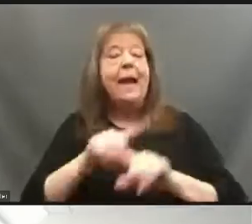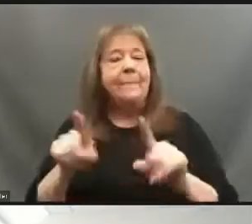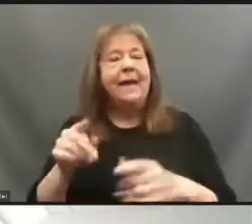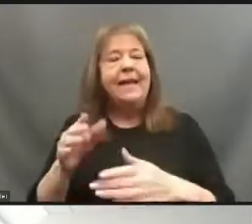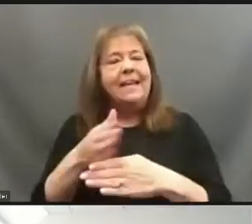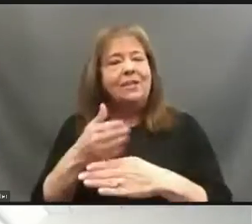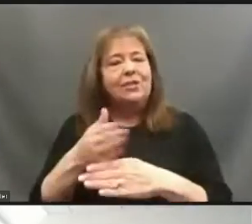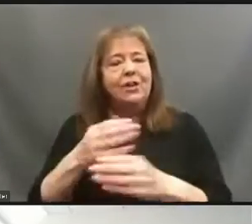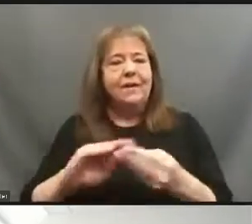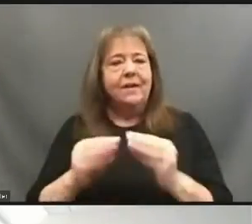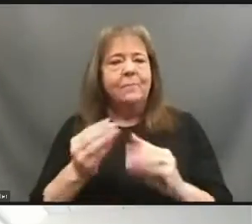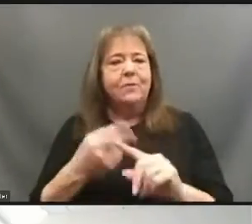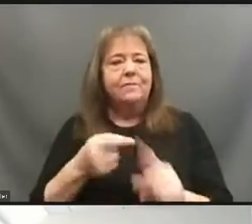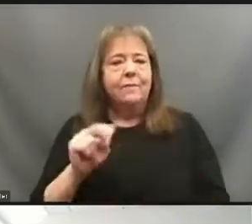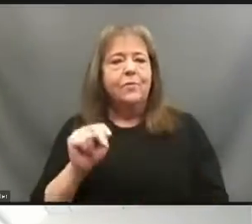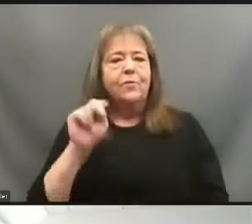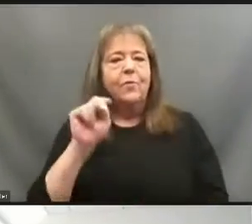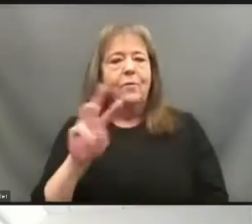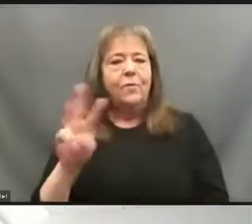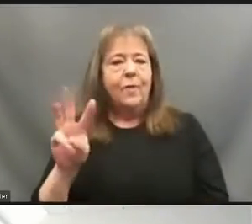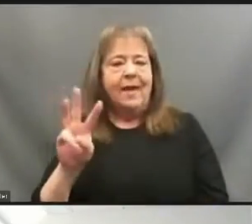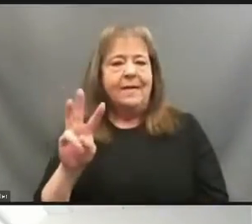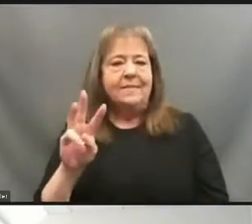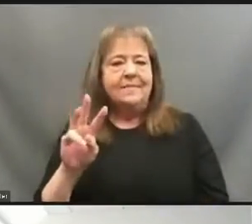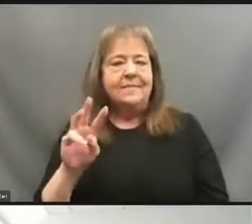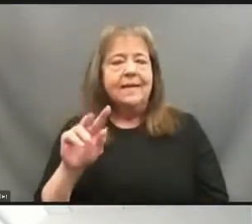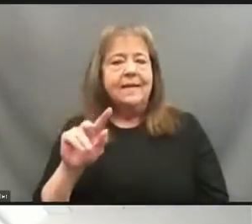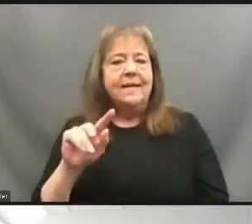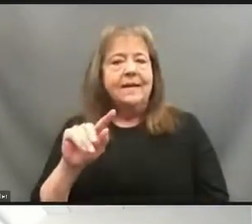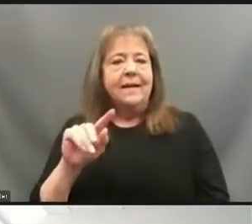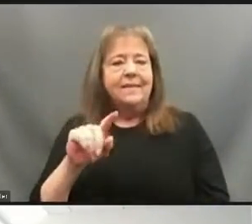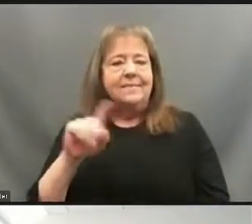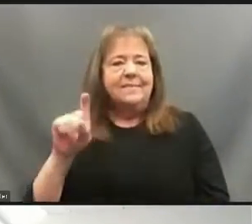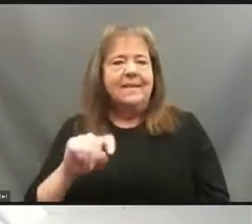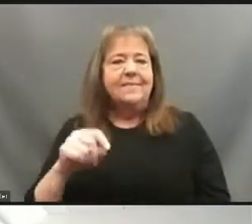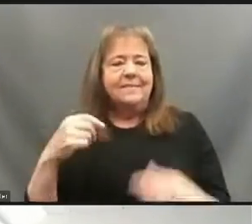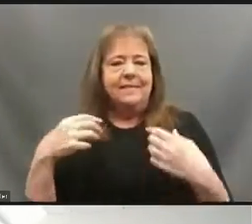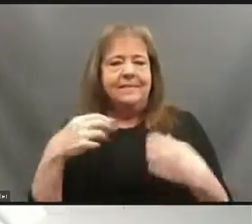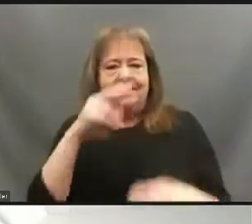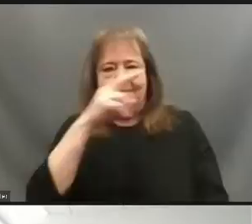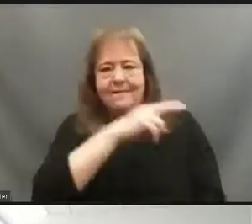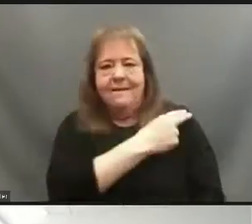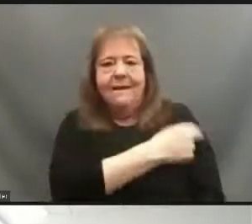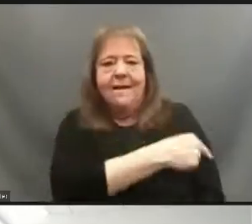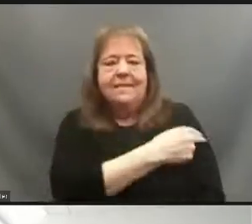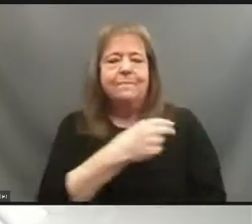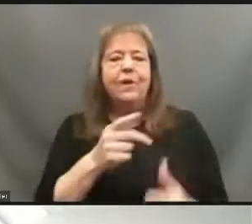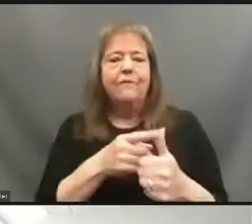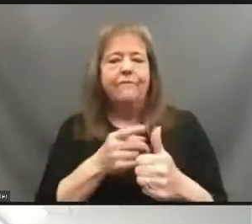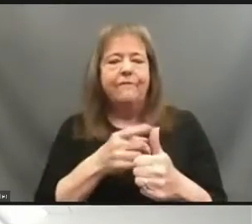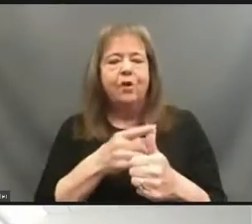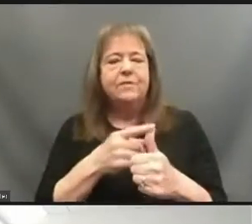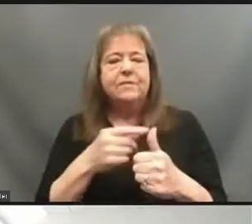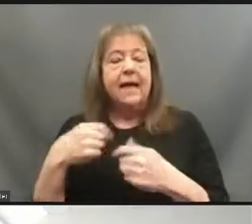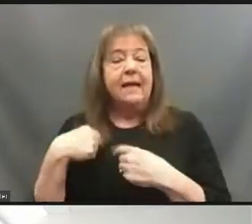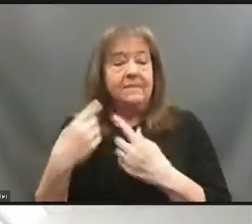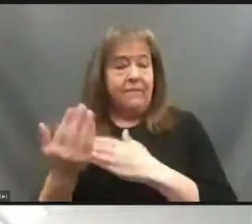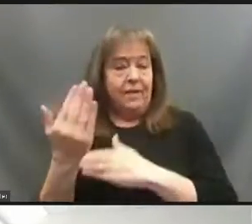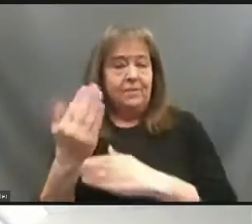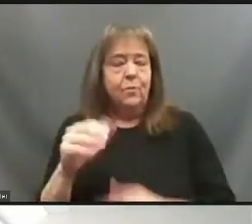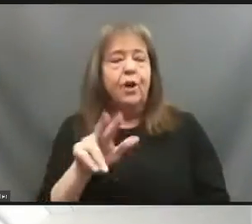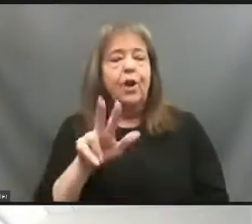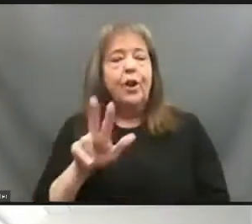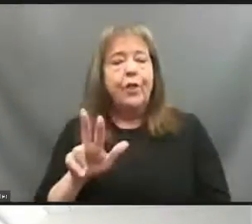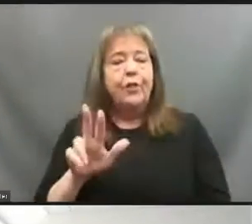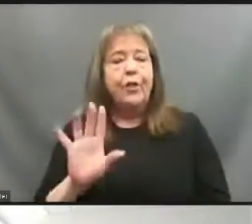from Northwest. So I'll go ahead and run through these. First of all, I believe this is as of this morning, we have